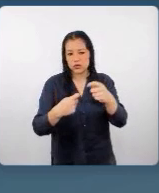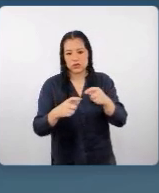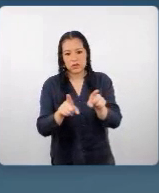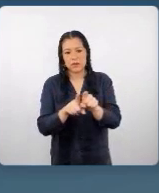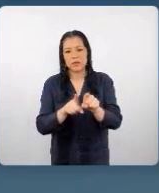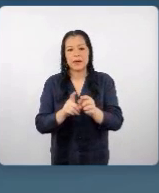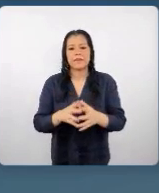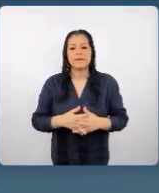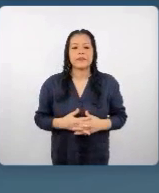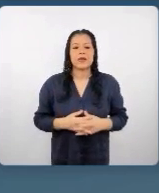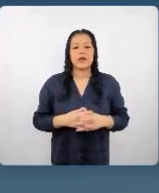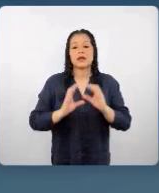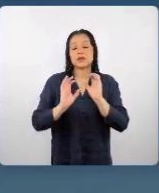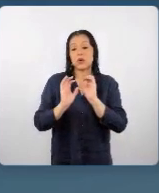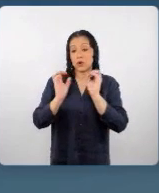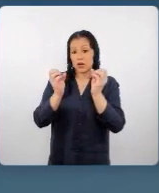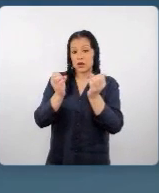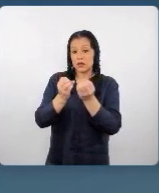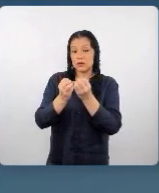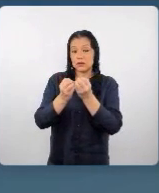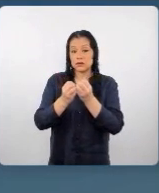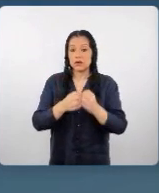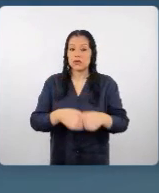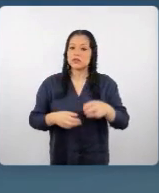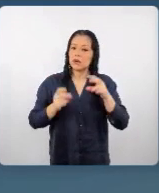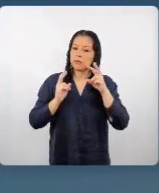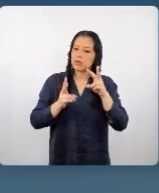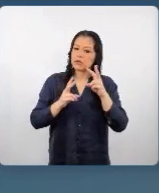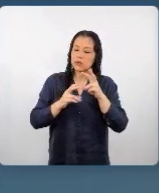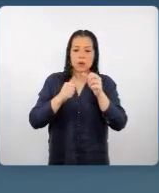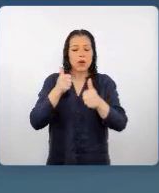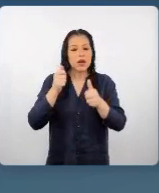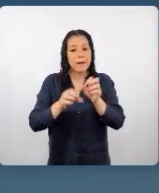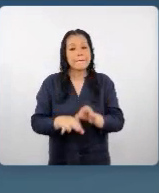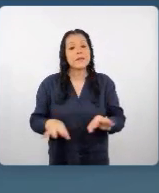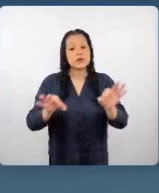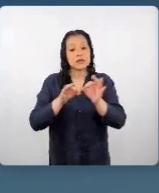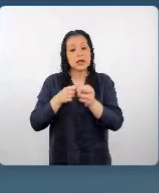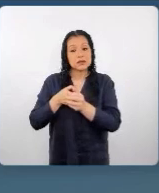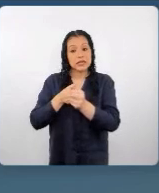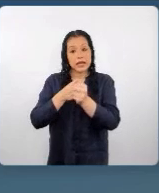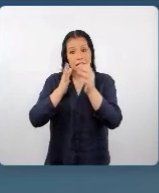organizations and individuals have realized the importance of guidance